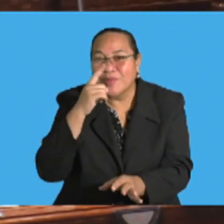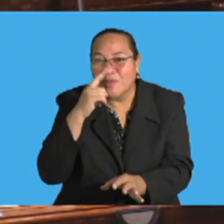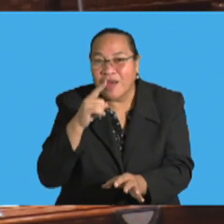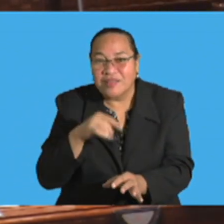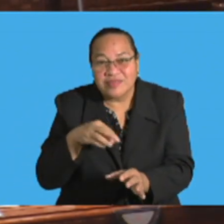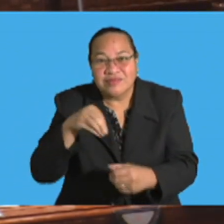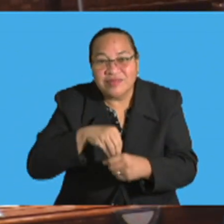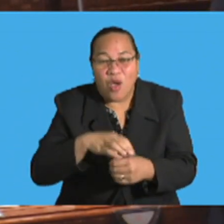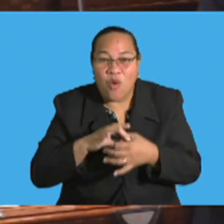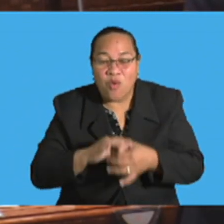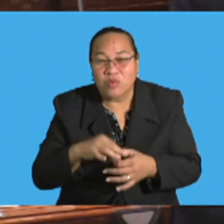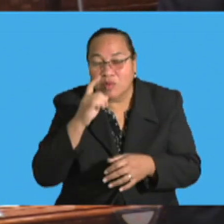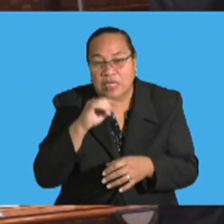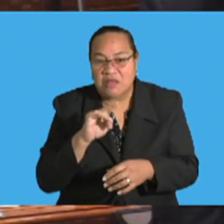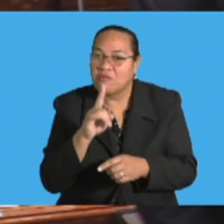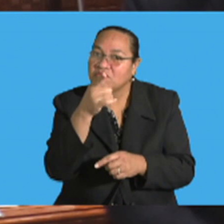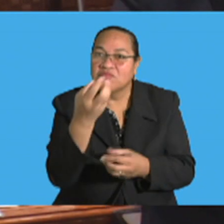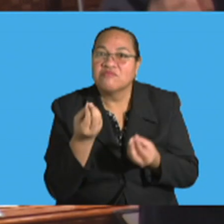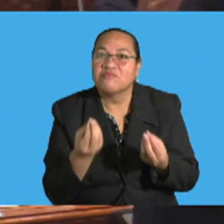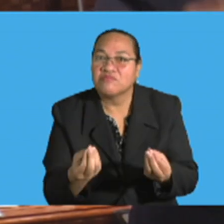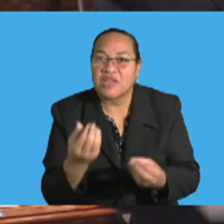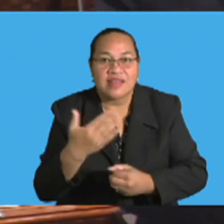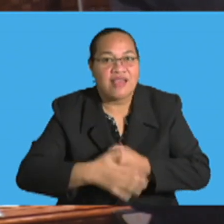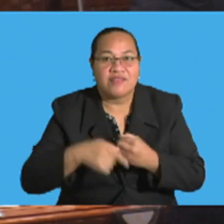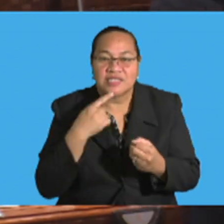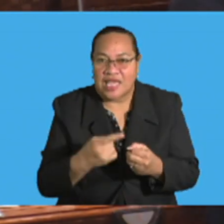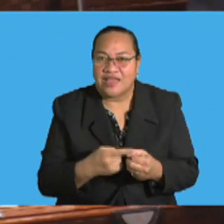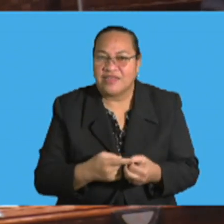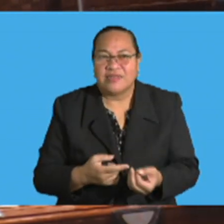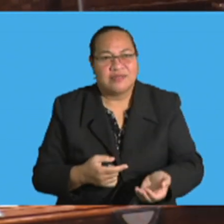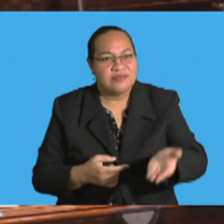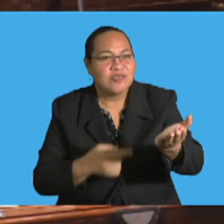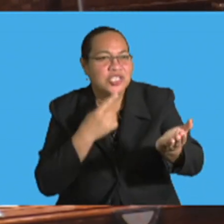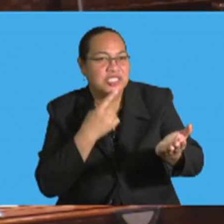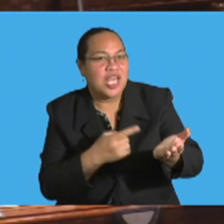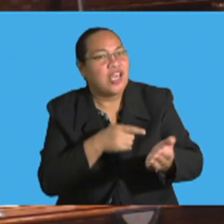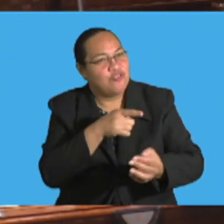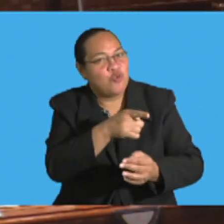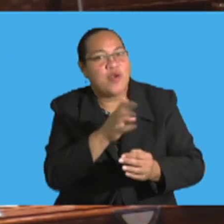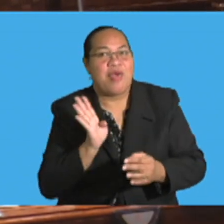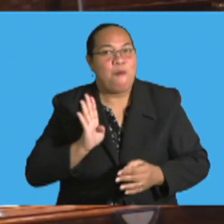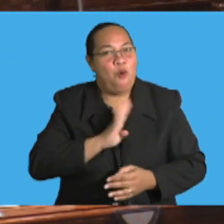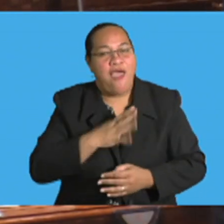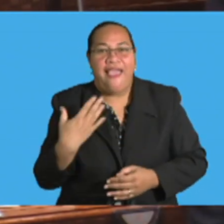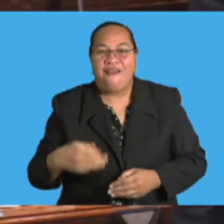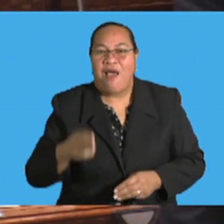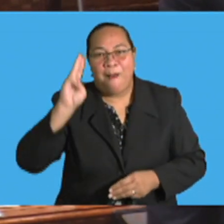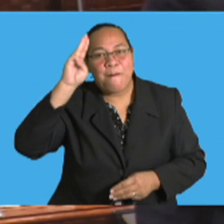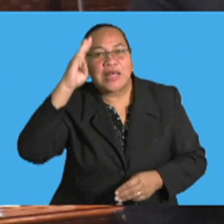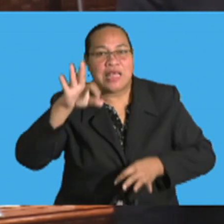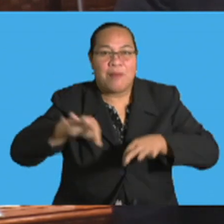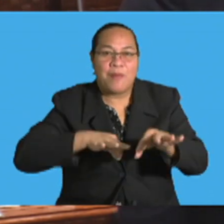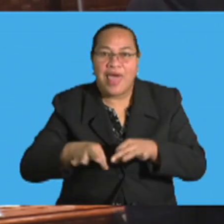that. Mr. Speaker, sir, Honorable Tuisawau said he was on the board and there's a master plan, etc. Mr.